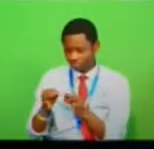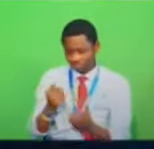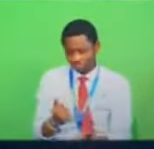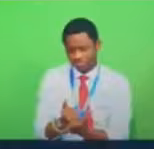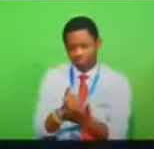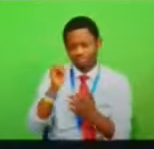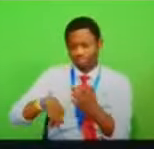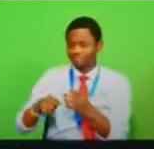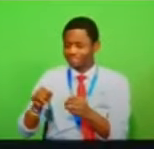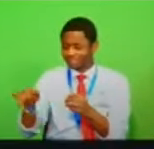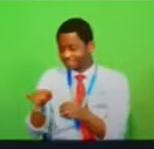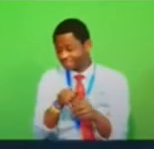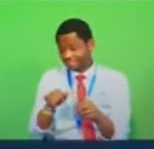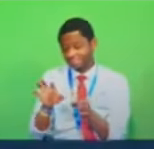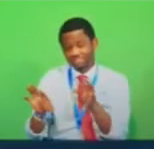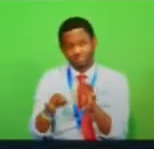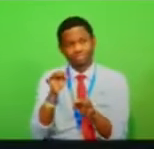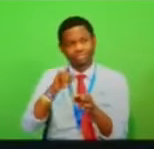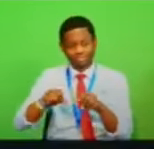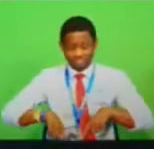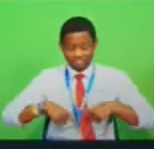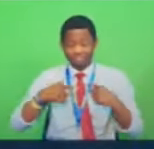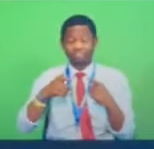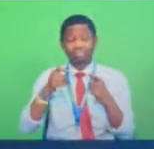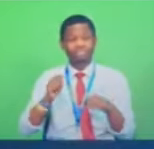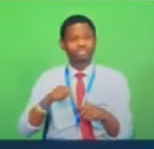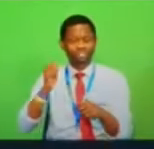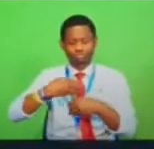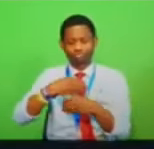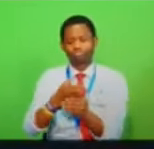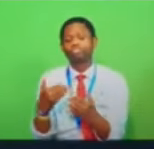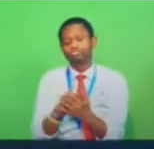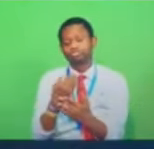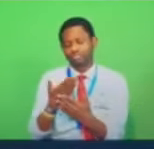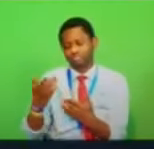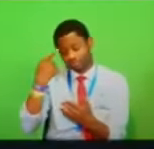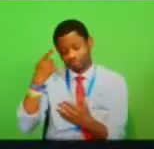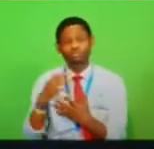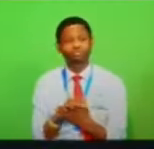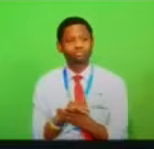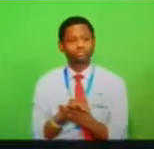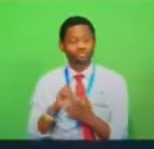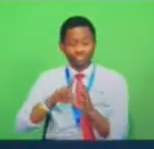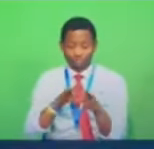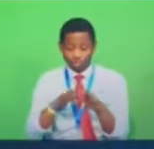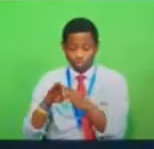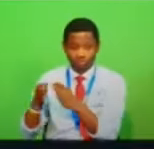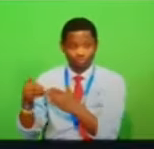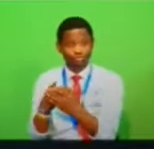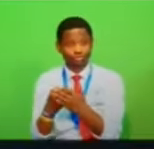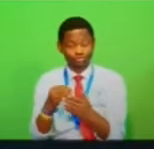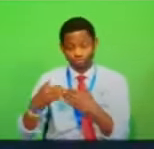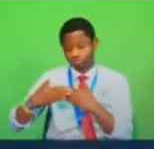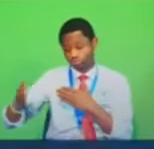that same Spirit that dwells in us is able to create new things. Hallelujah. And open new doors and bring